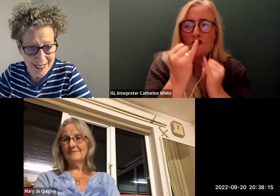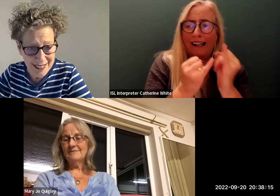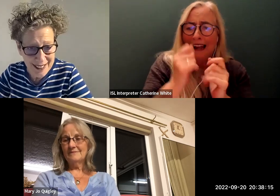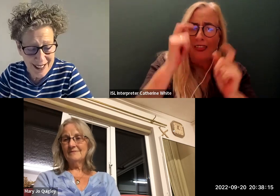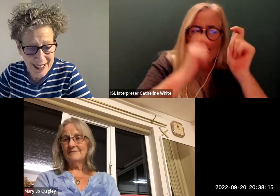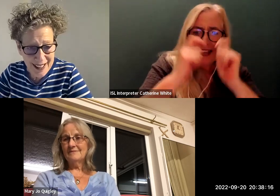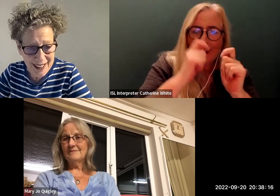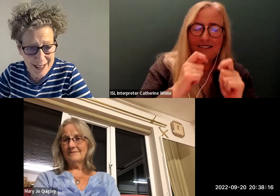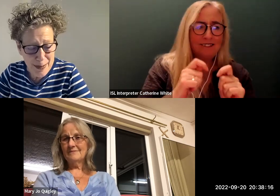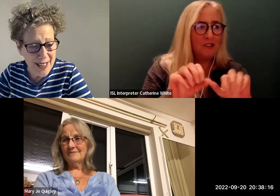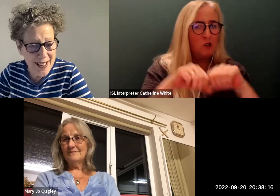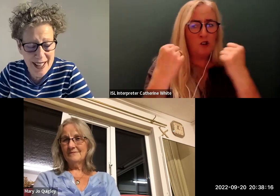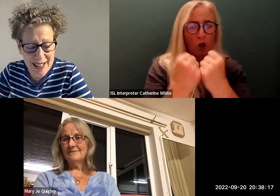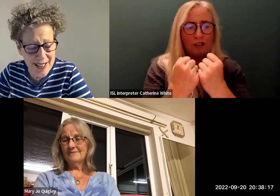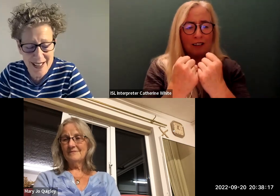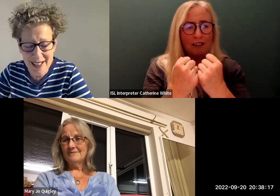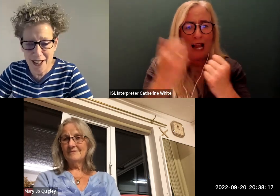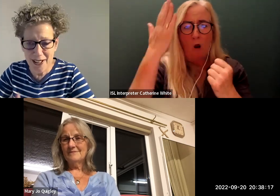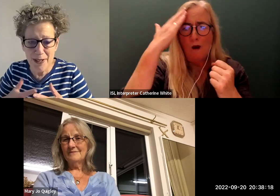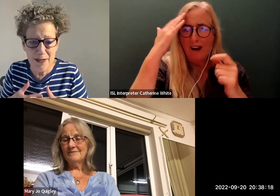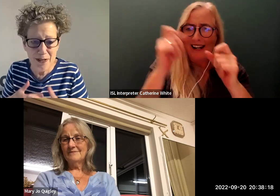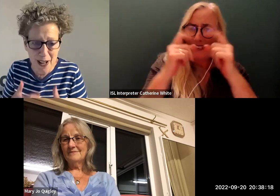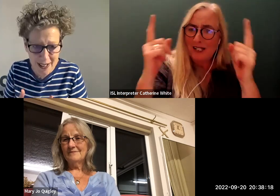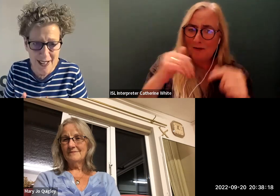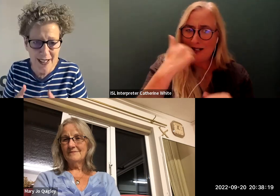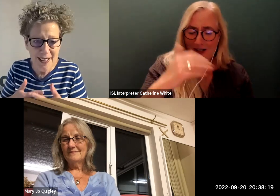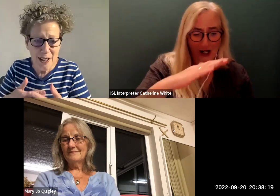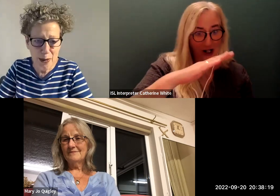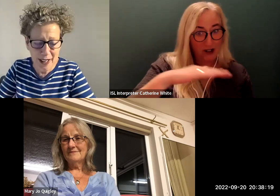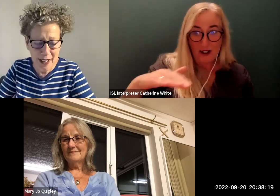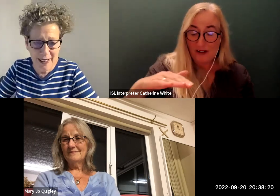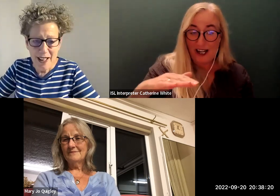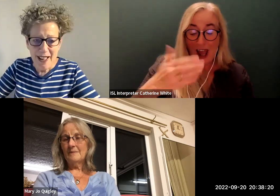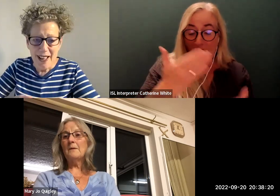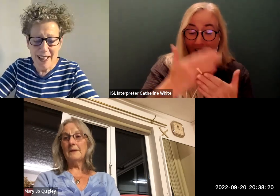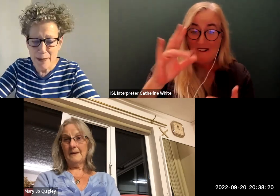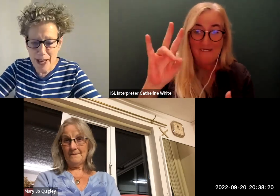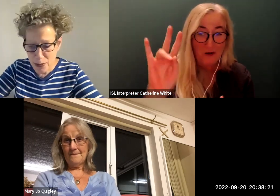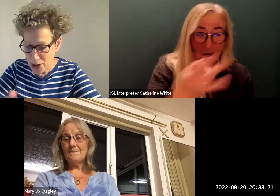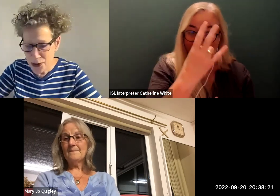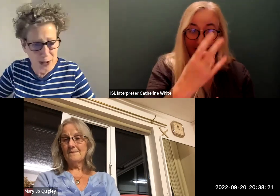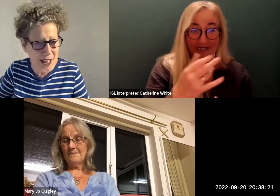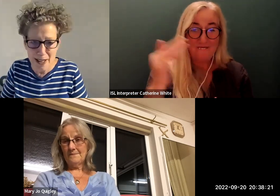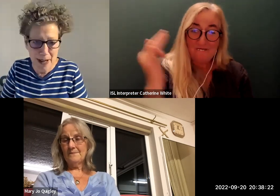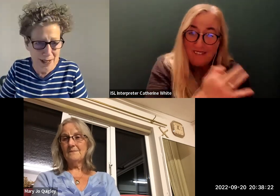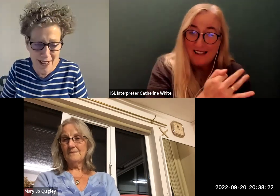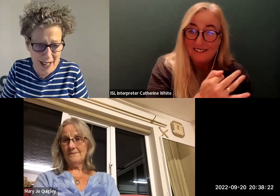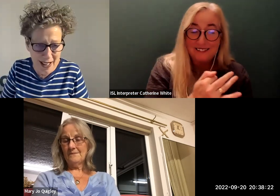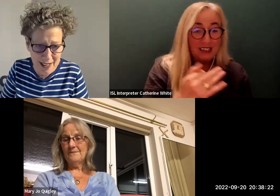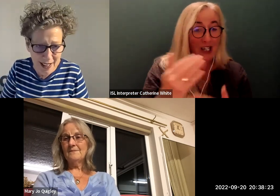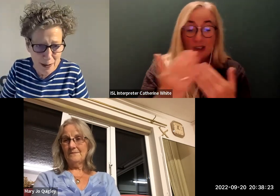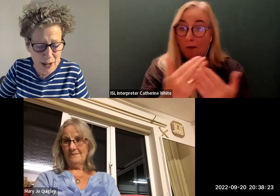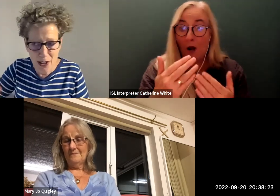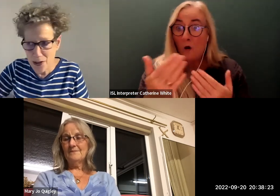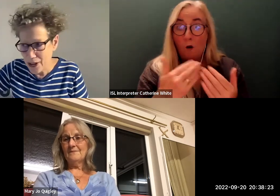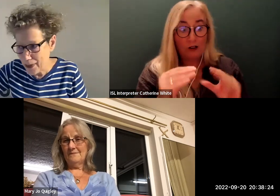mm-hmm, mm-hmm. because kids learn faster, quicker. It Yeah. doesn't matter what you talk to kids about these